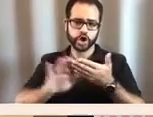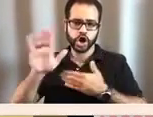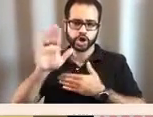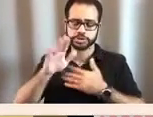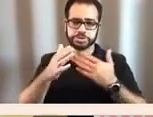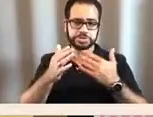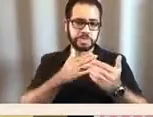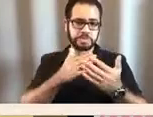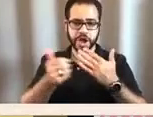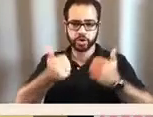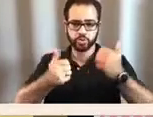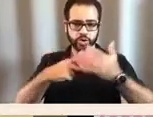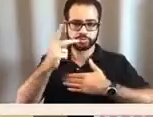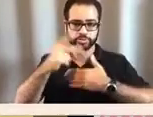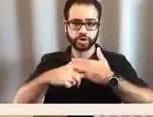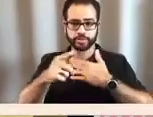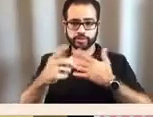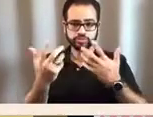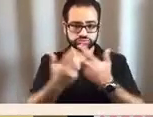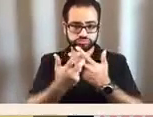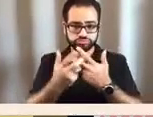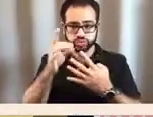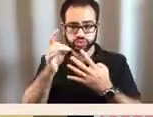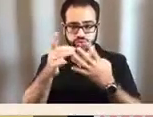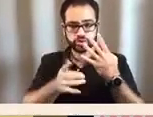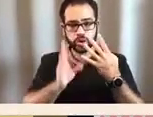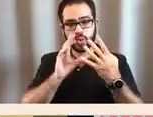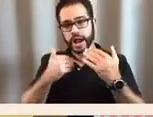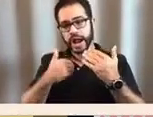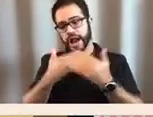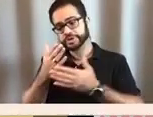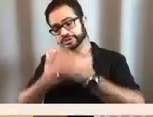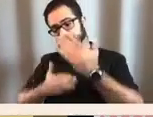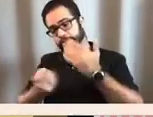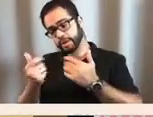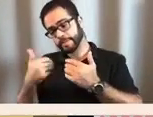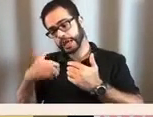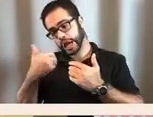matter which program you choose, there are going to be some that'll be a little younger in age,